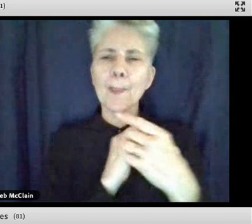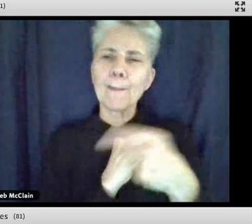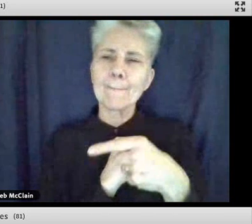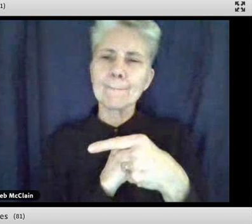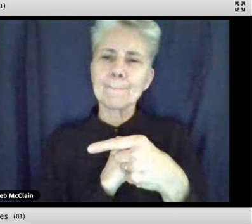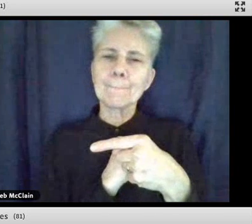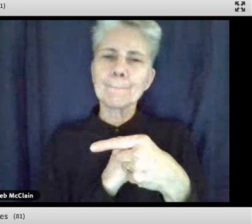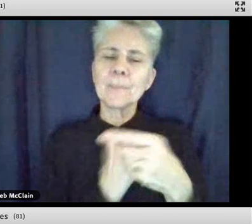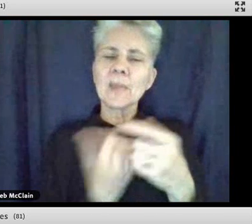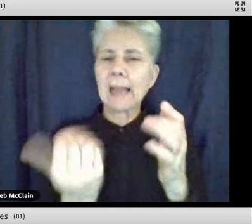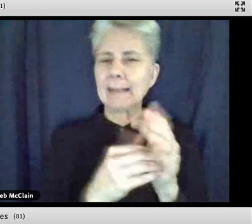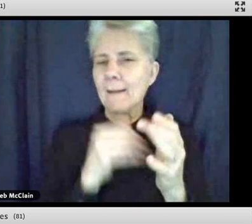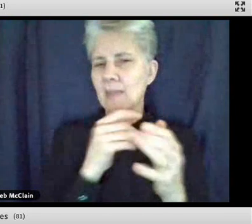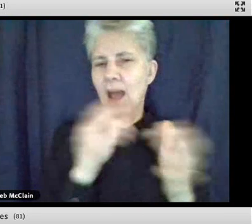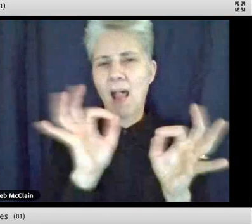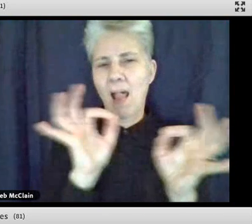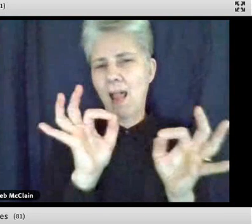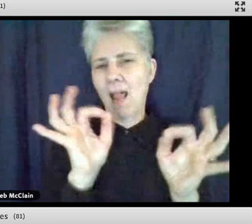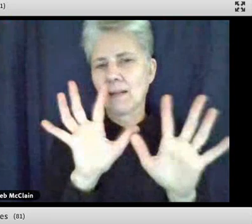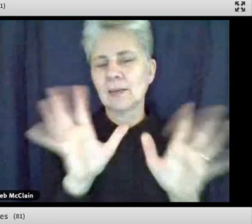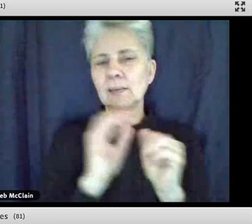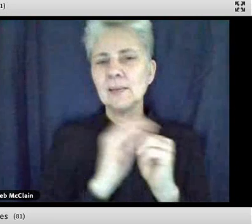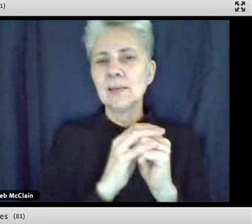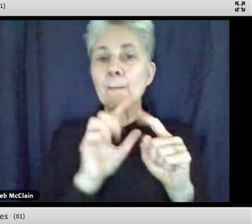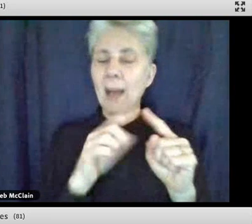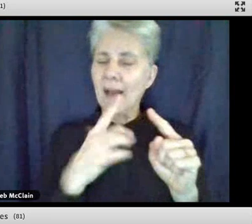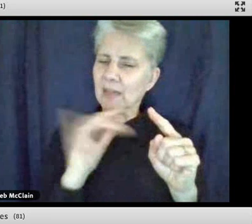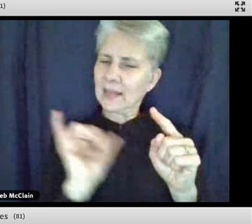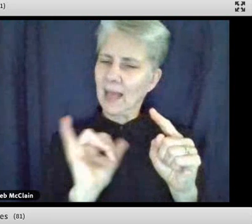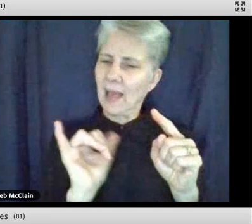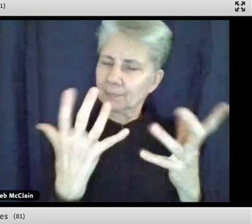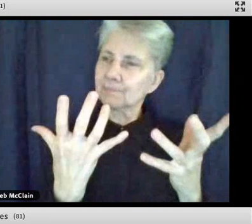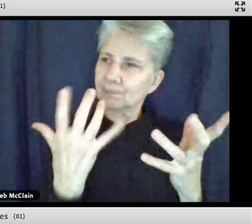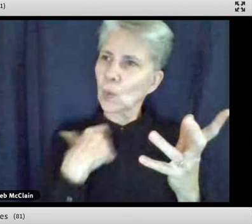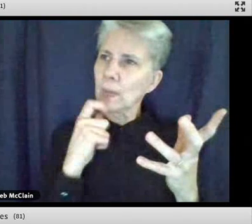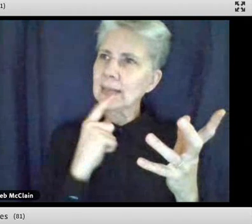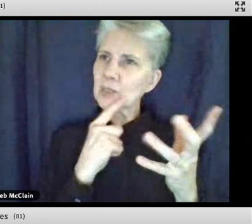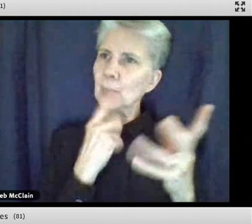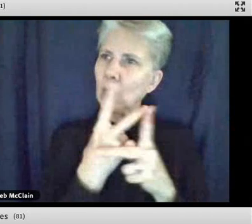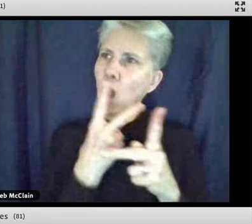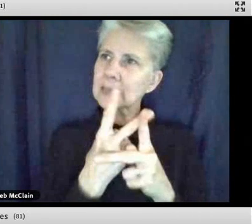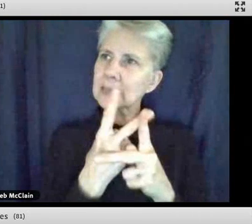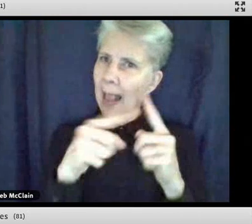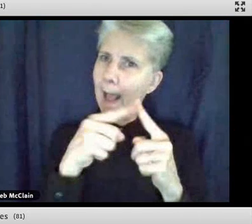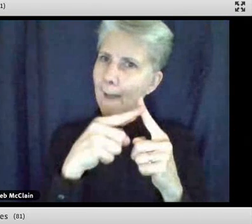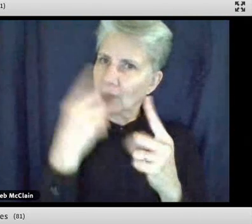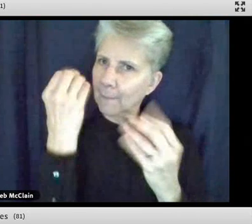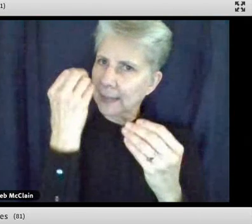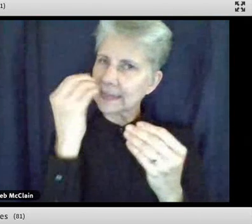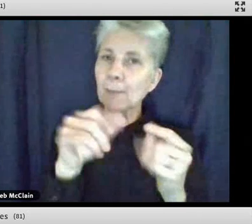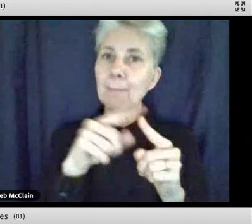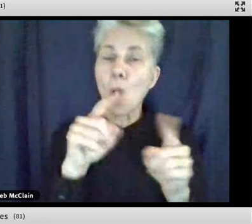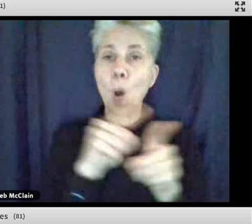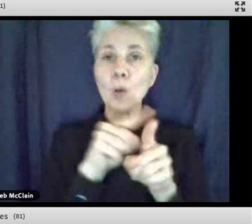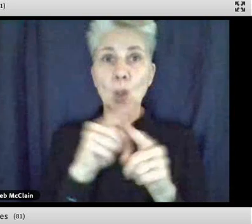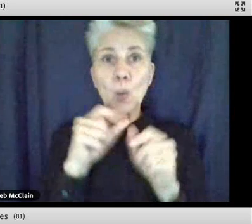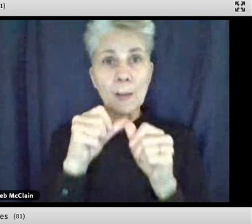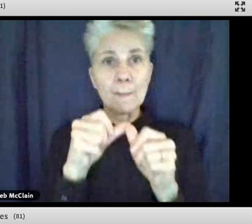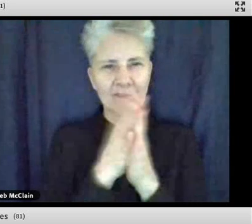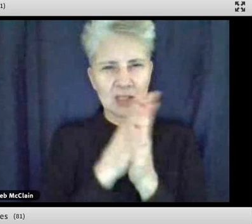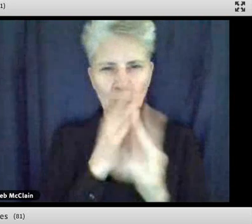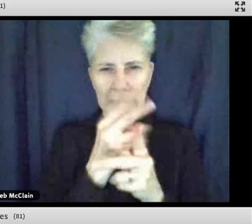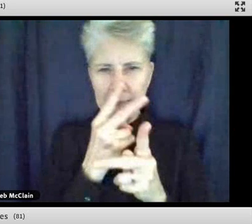And again, I'm not making light of this. I feel like, we need to be cautiously optimistic, but we need to remain vigilant. I